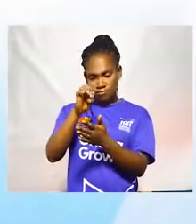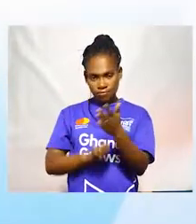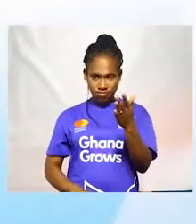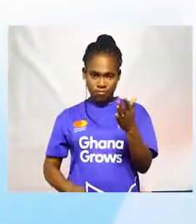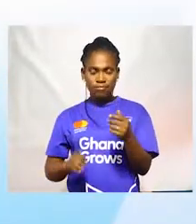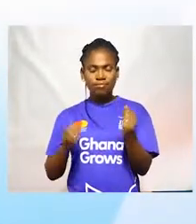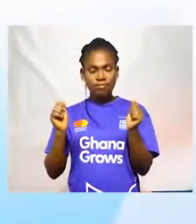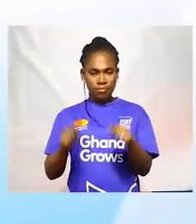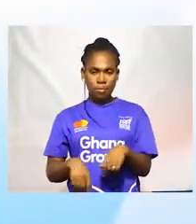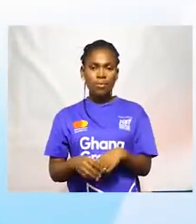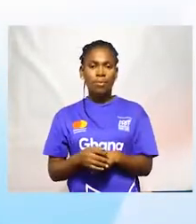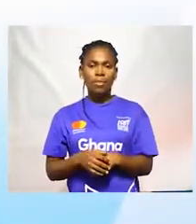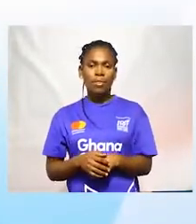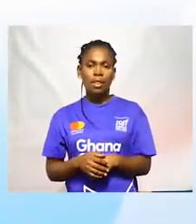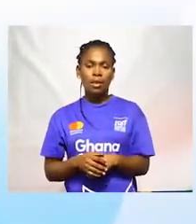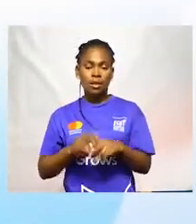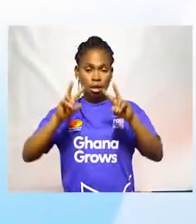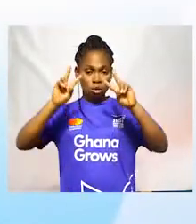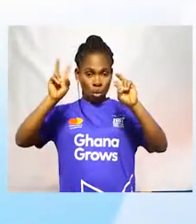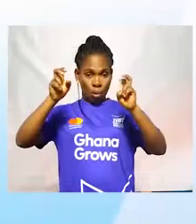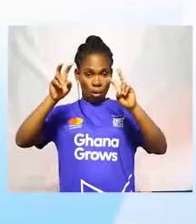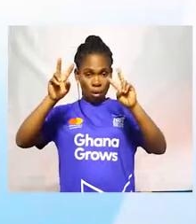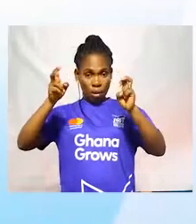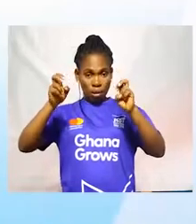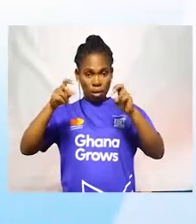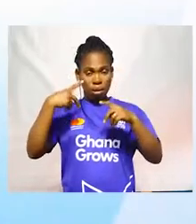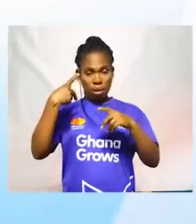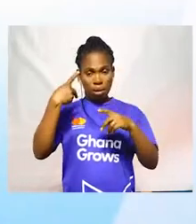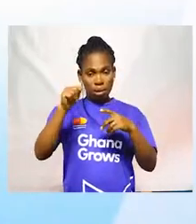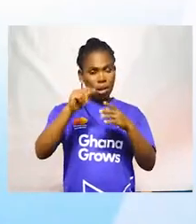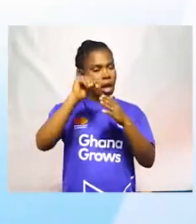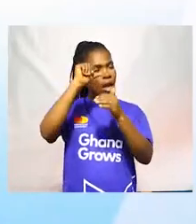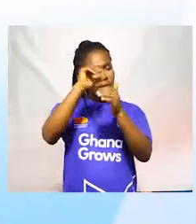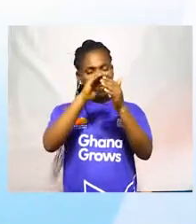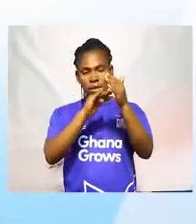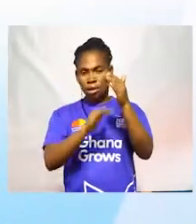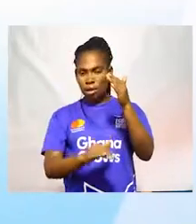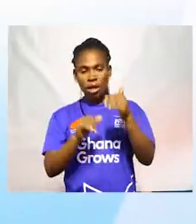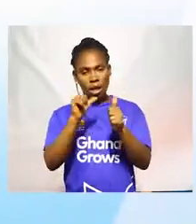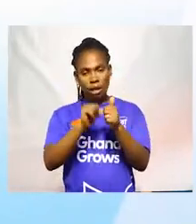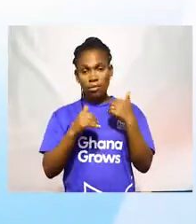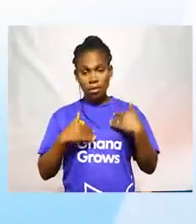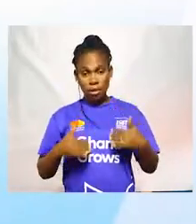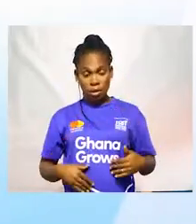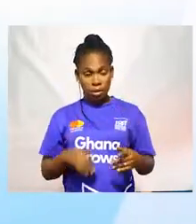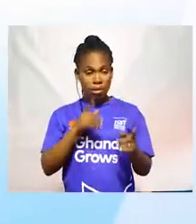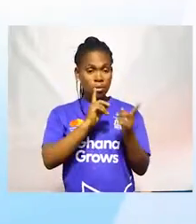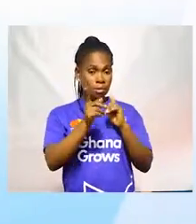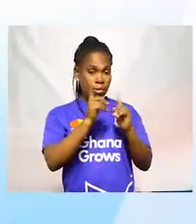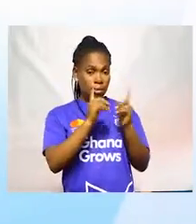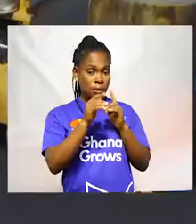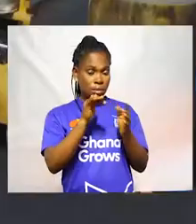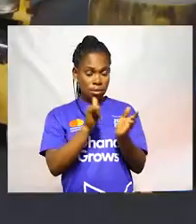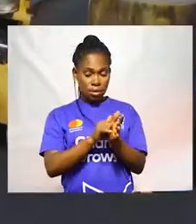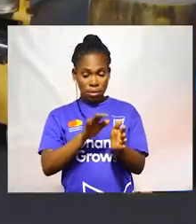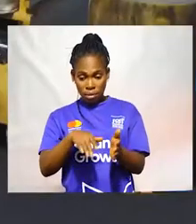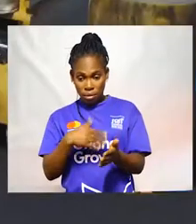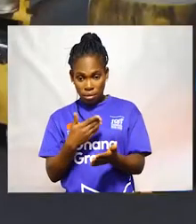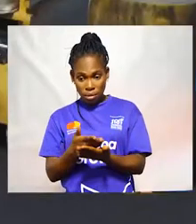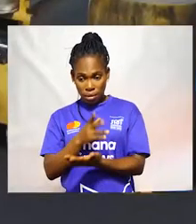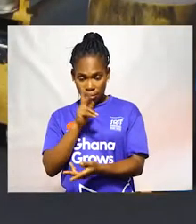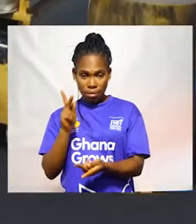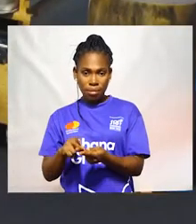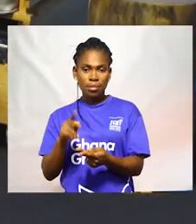better it gets. Wow. The title, the structure, everything. By the time South African Airways landed in Kotoka, the book was done.